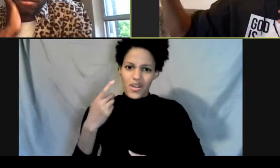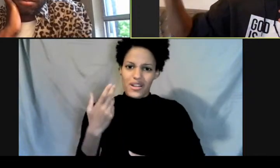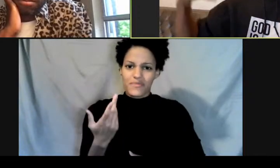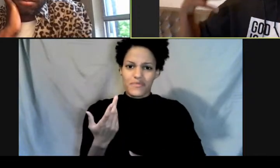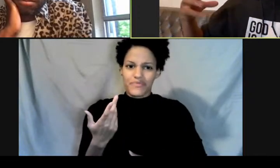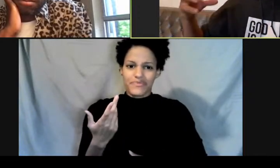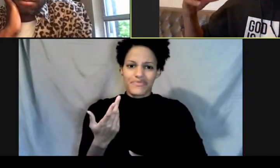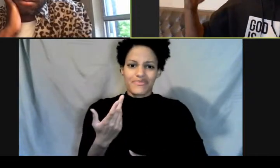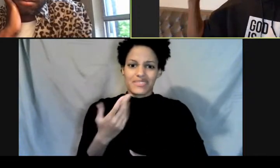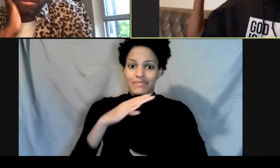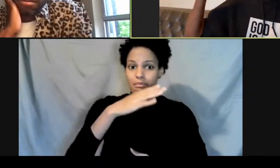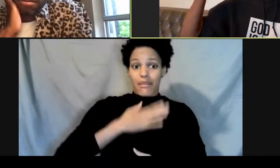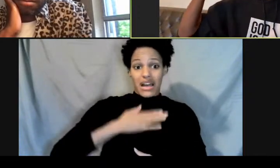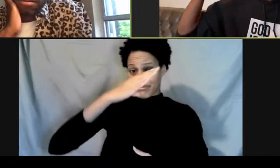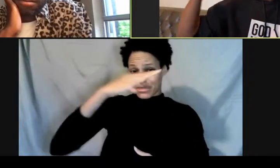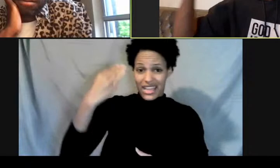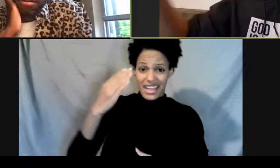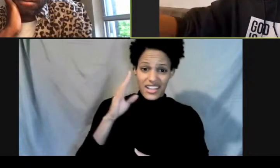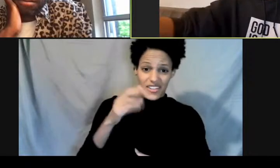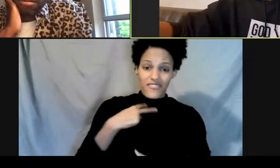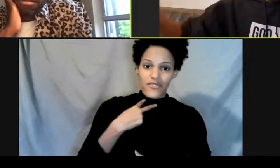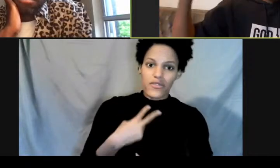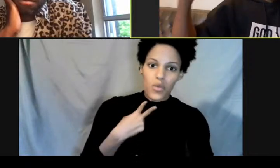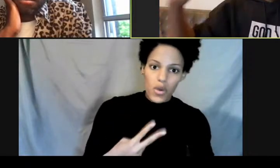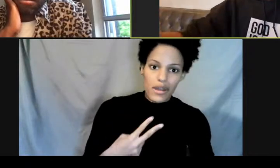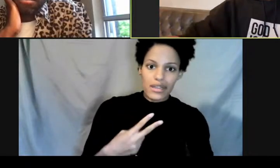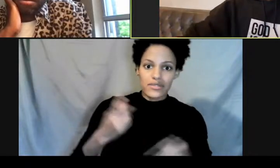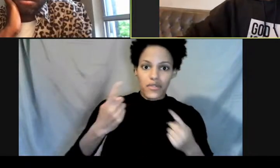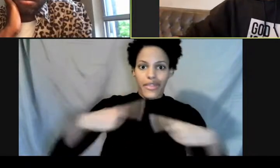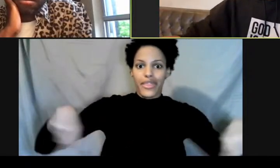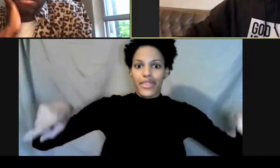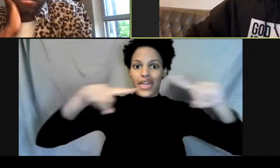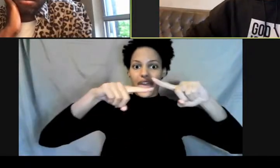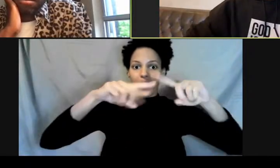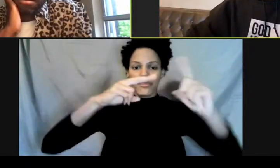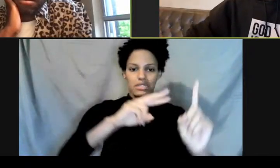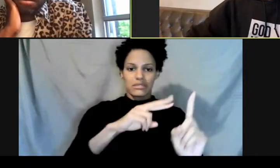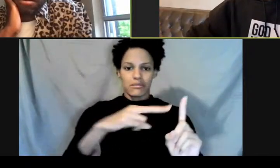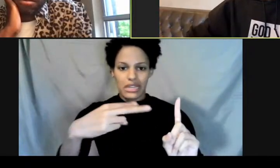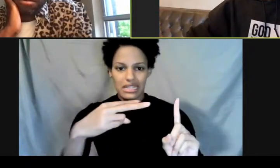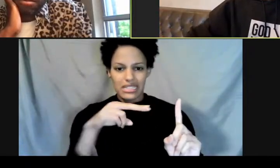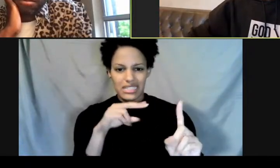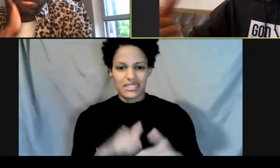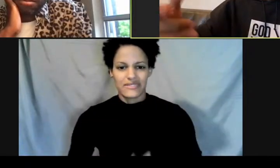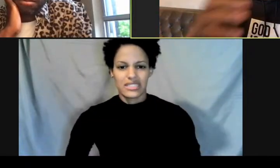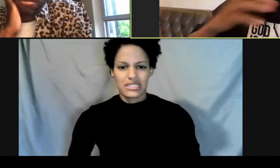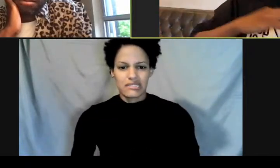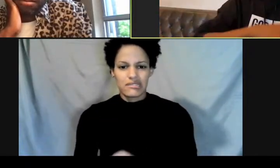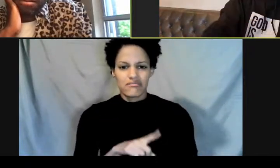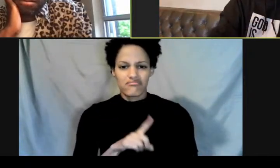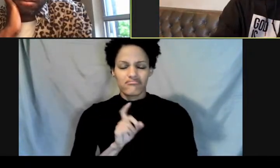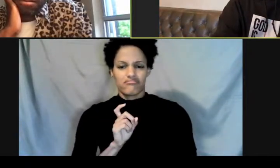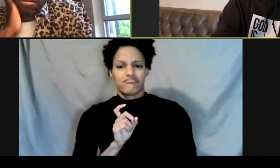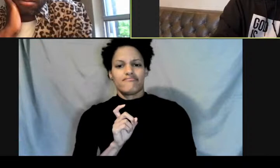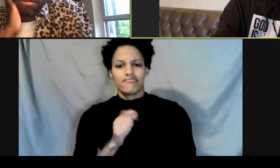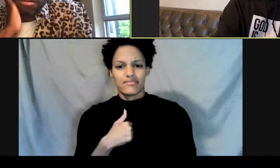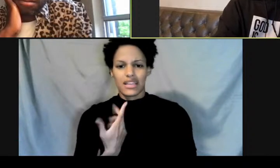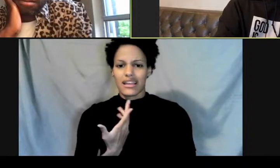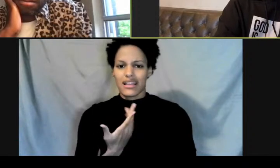Black voice throughout from a white narrative and white perspective, it actually started to allow me to pull my punches. And I was like, no, I